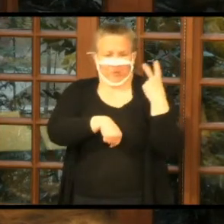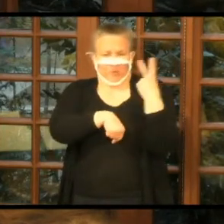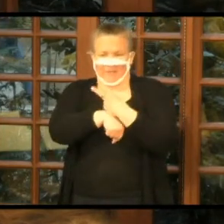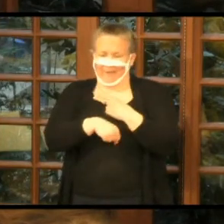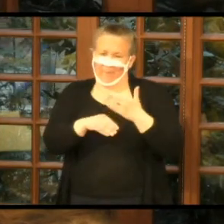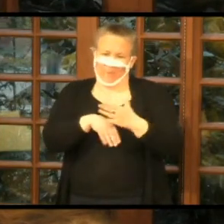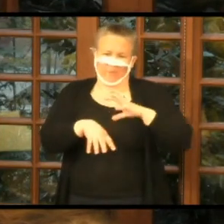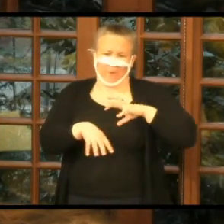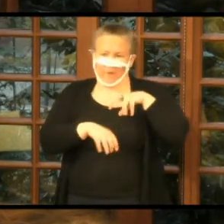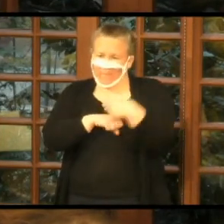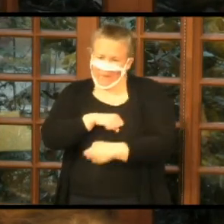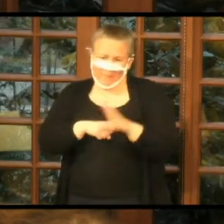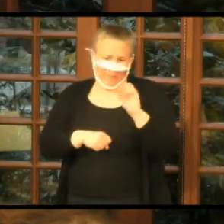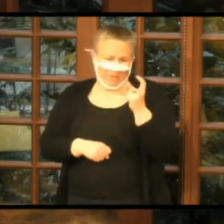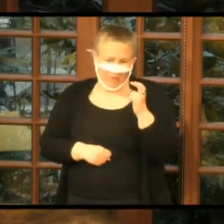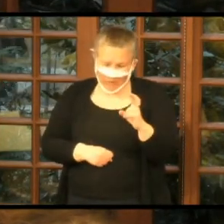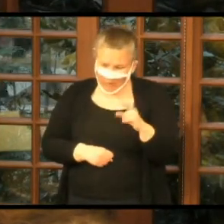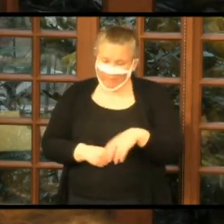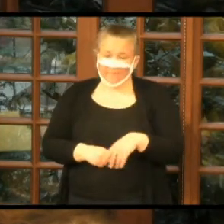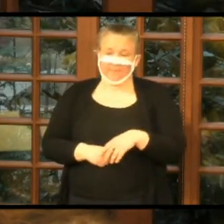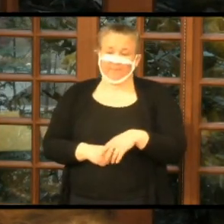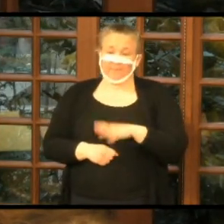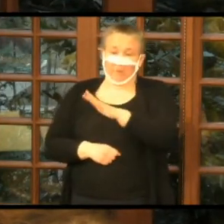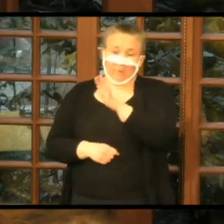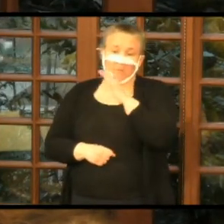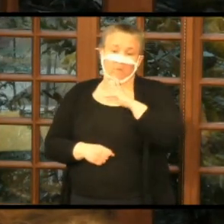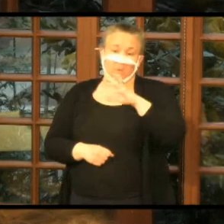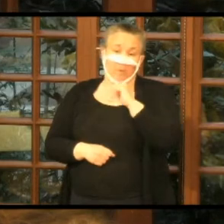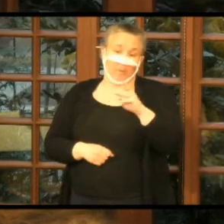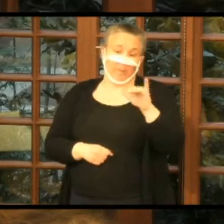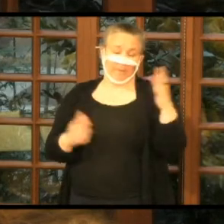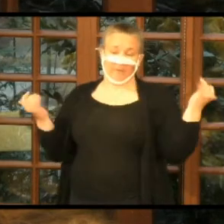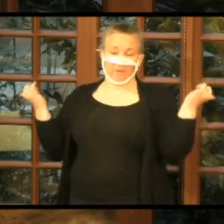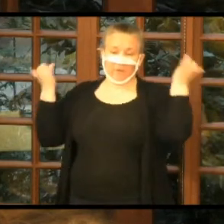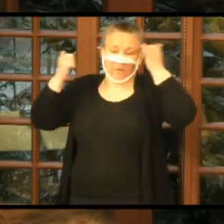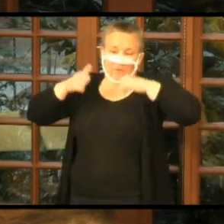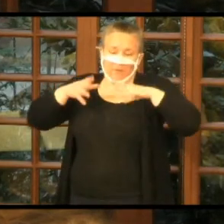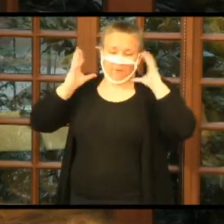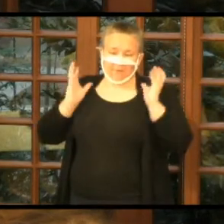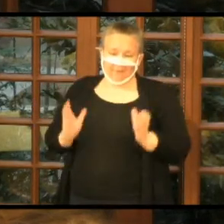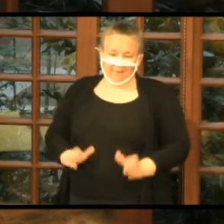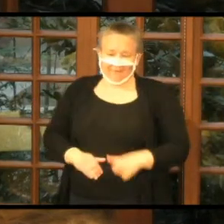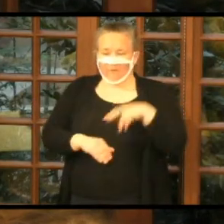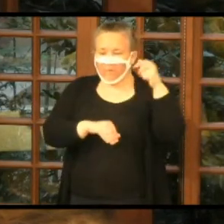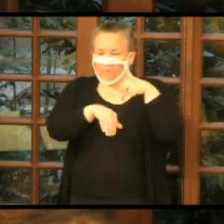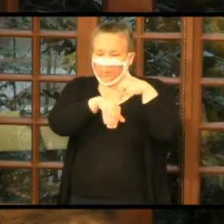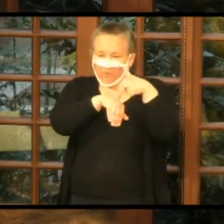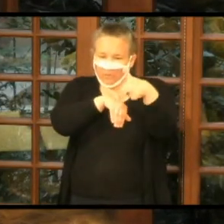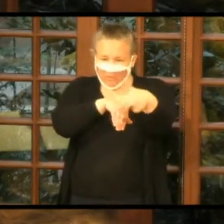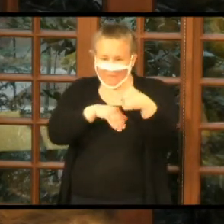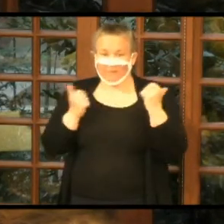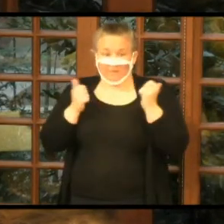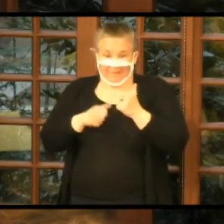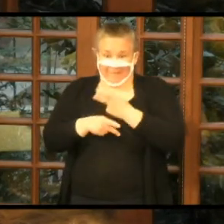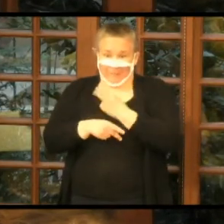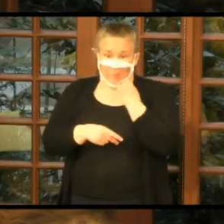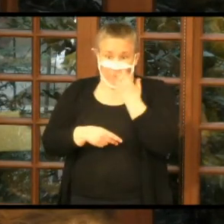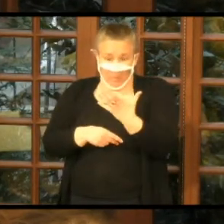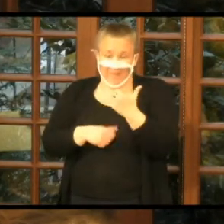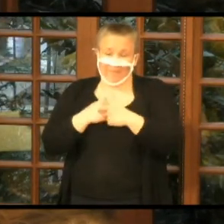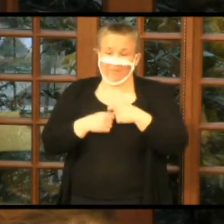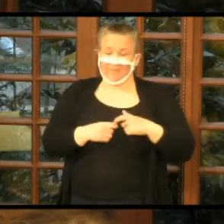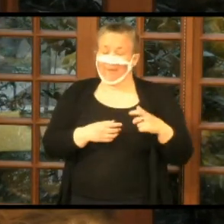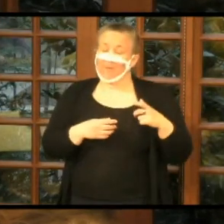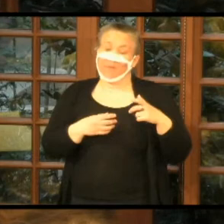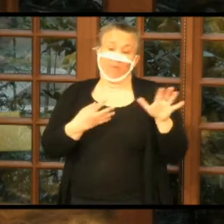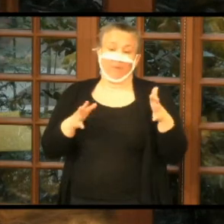post-heartbreak bender. She put on her mother's old mink and took a walk. It kept her warm, and every time the wind ruffled